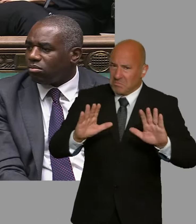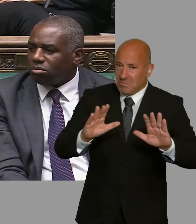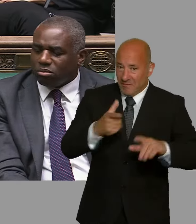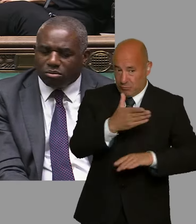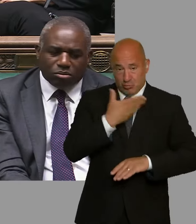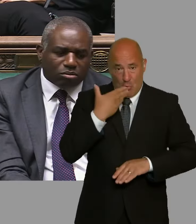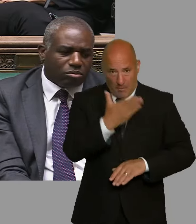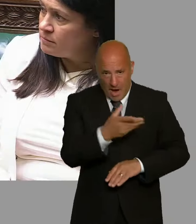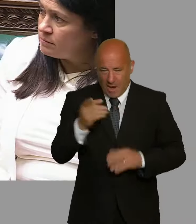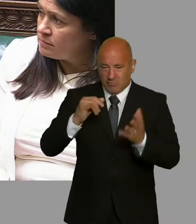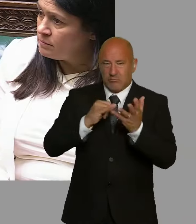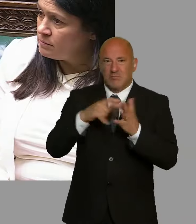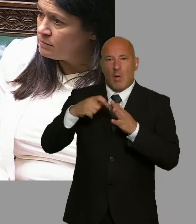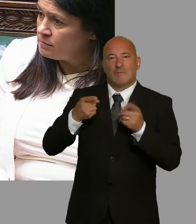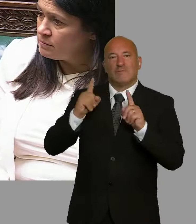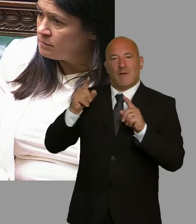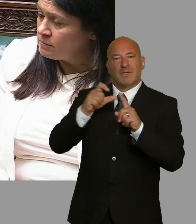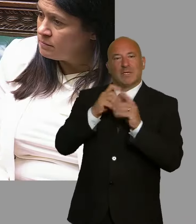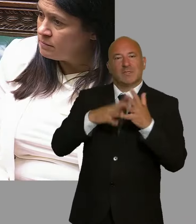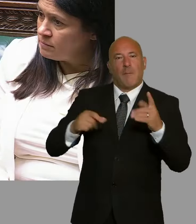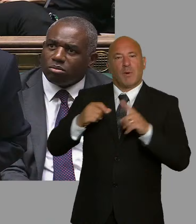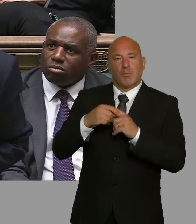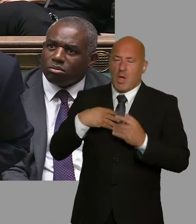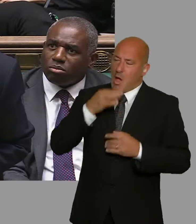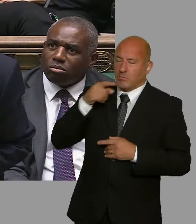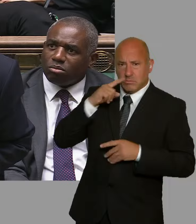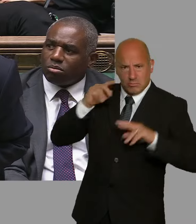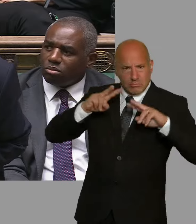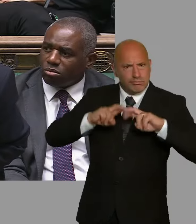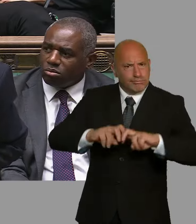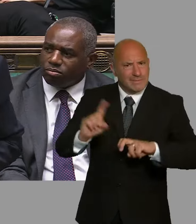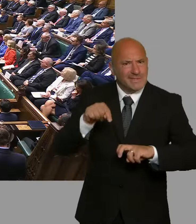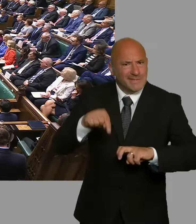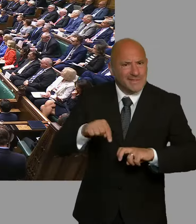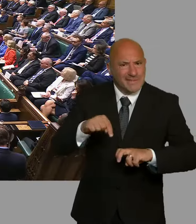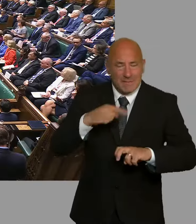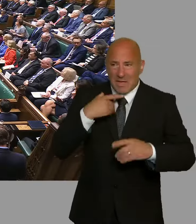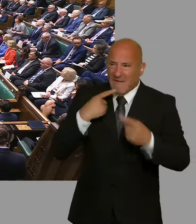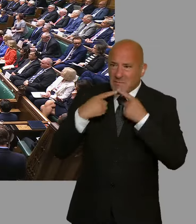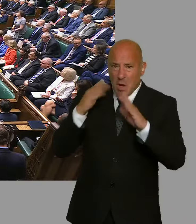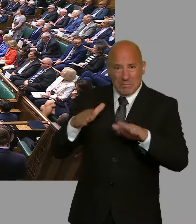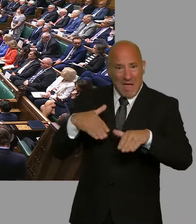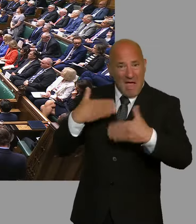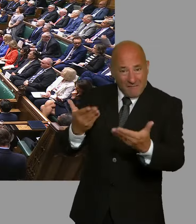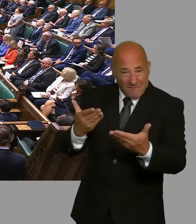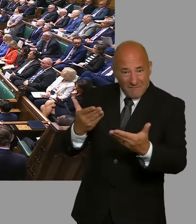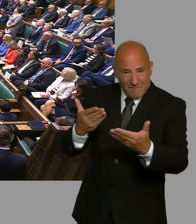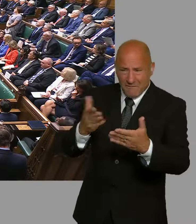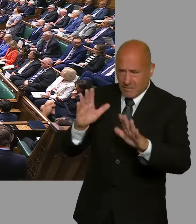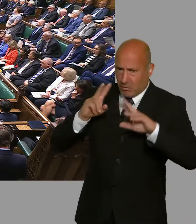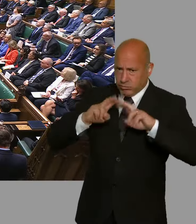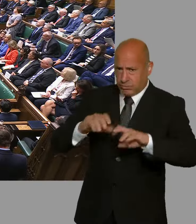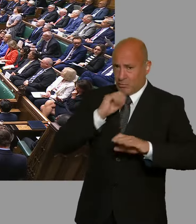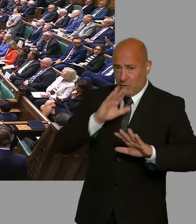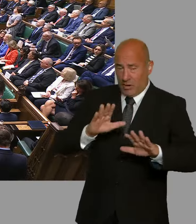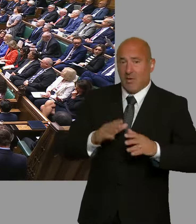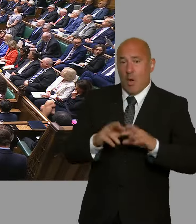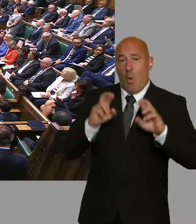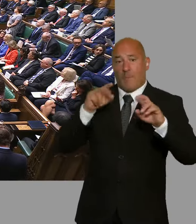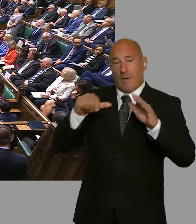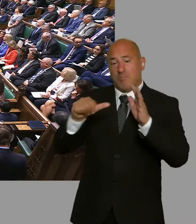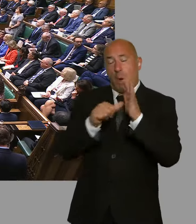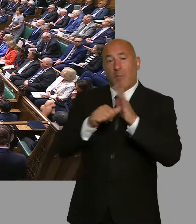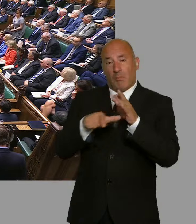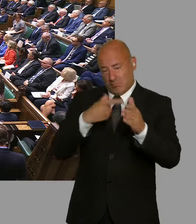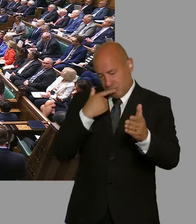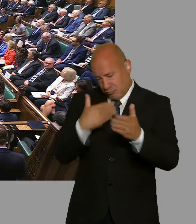her, and I'm sure Molly is, for raising it. And I hope now we can take the action that's necessary. Alex Burrows. Mr. Speaker, in